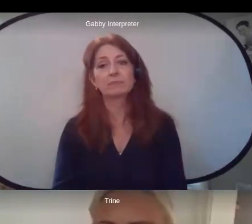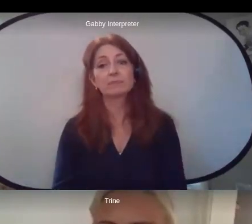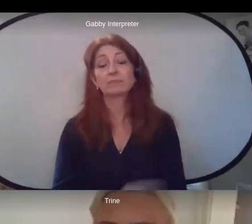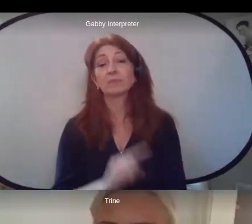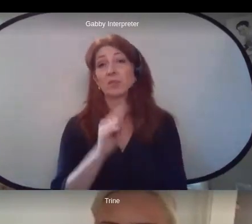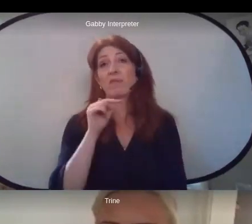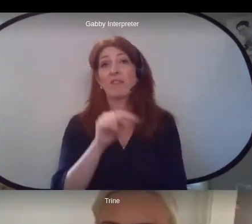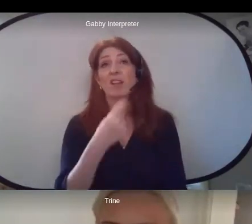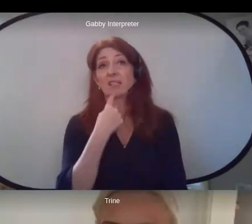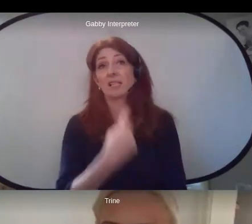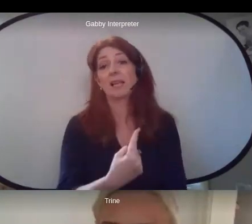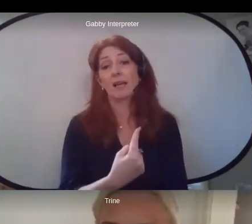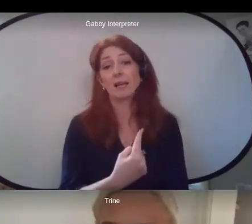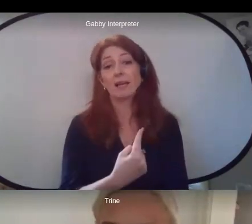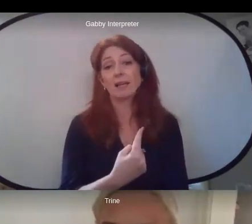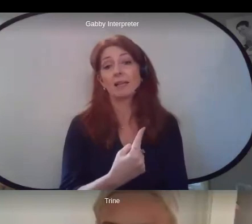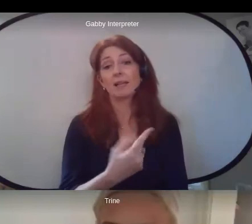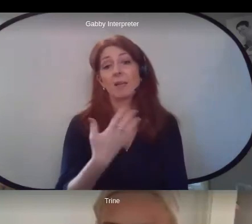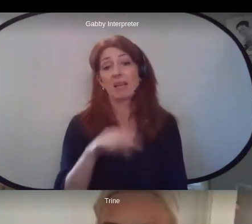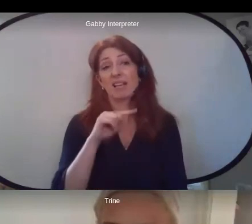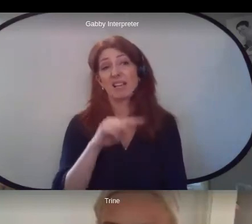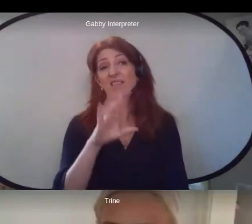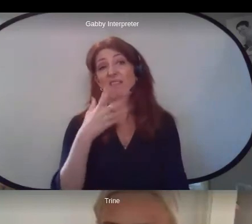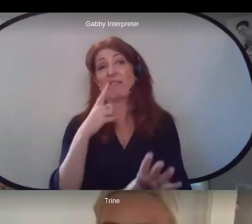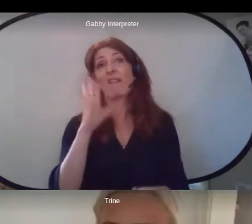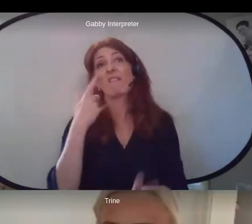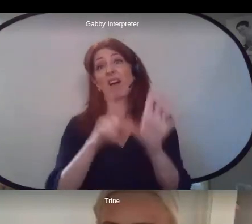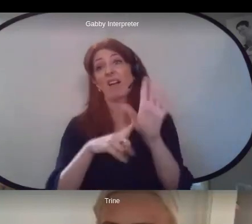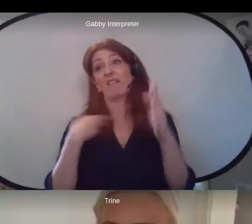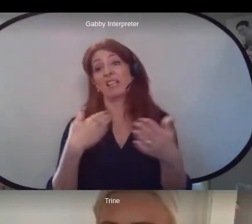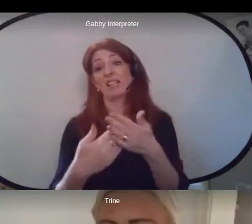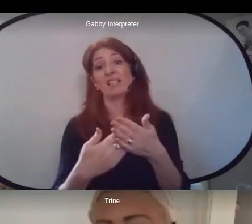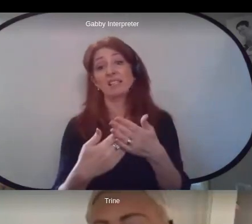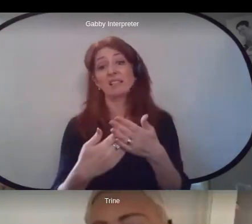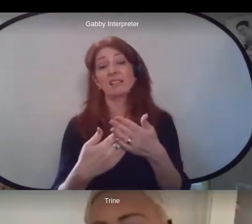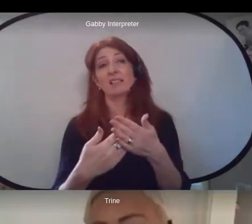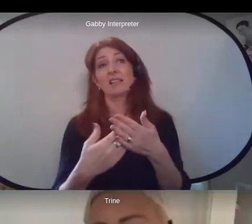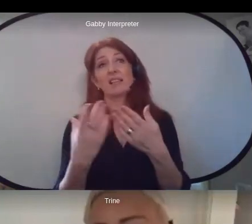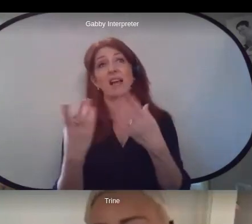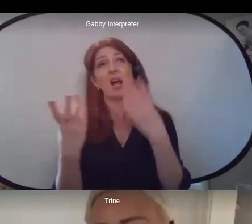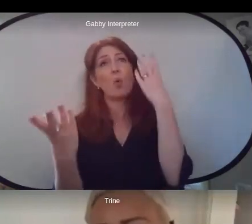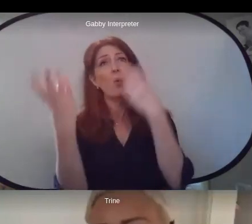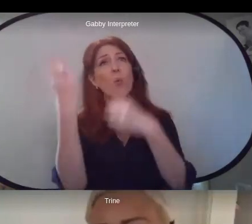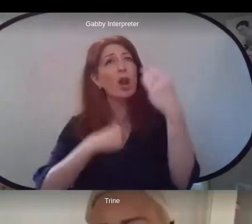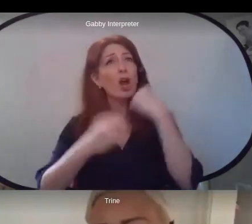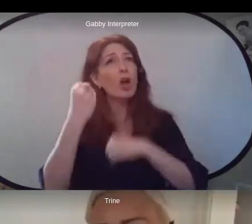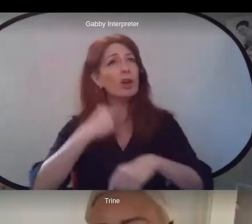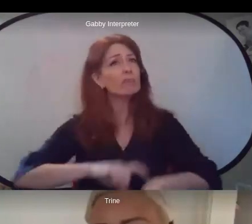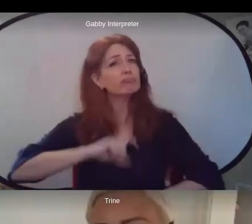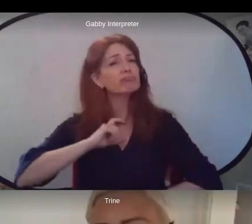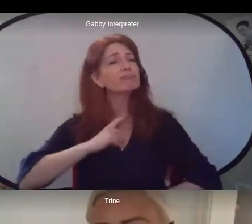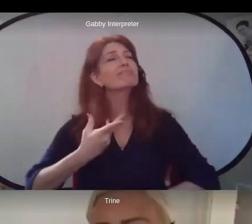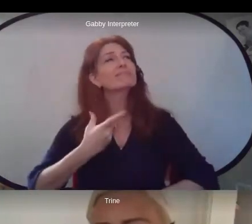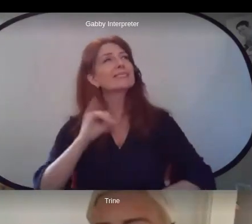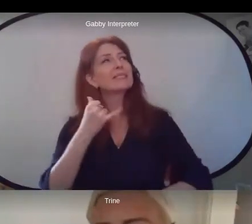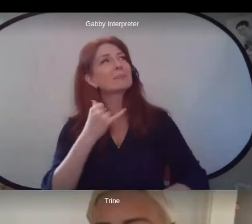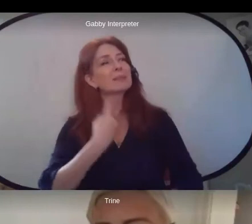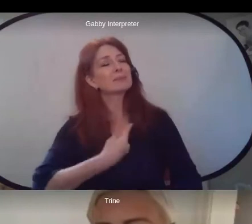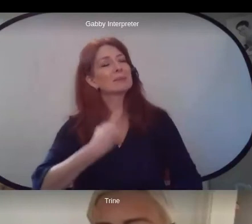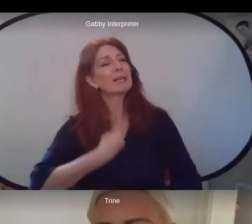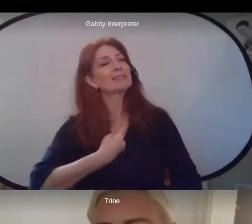like we've been at this for 5 years, you know, and we're constantly learning. And, you know, I sort of smile sometimes when people